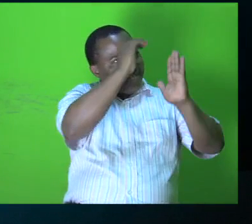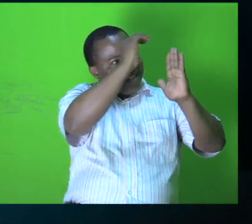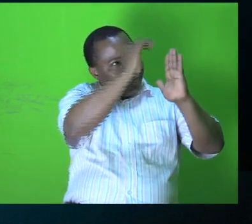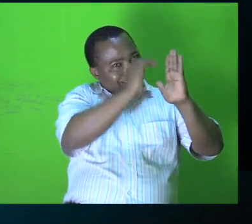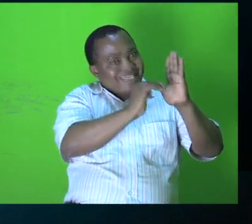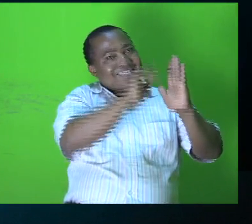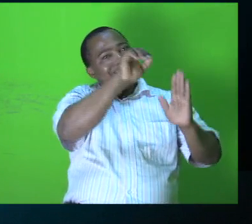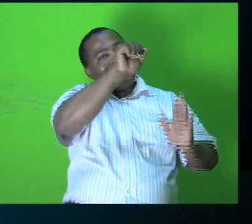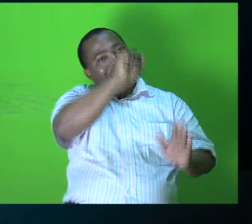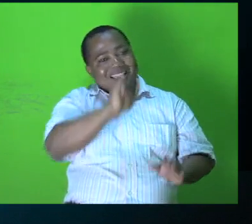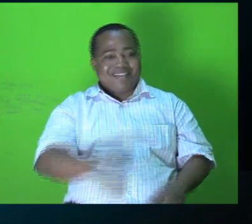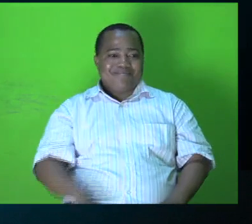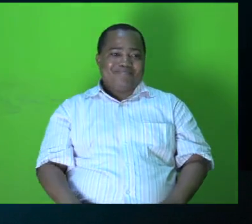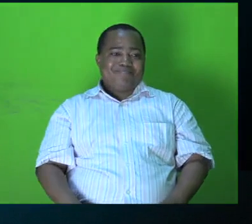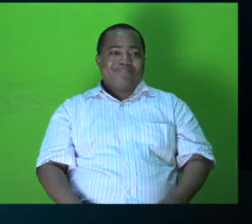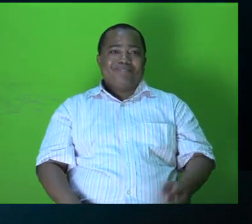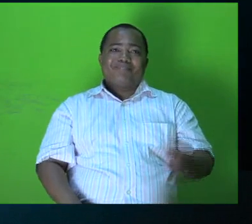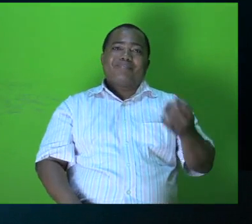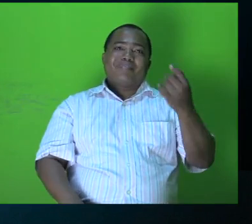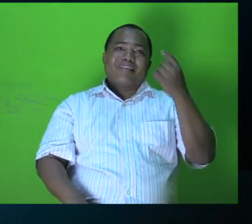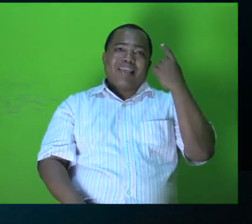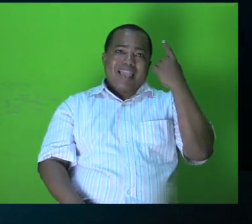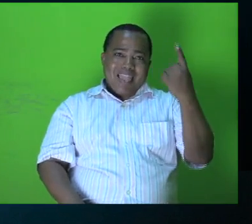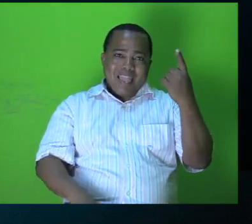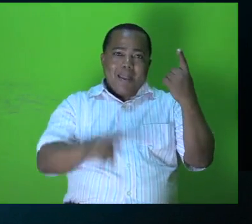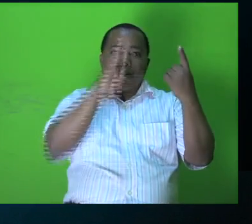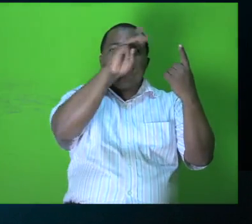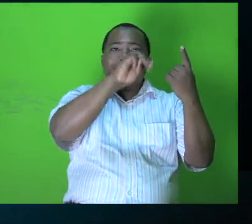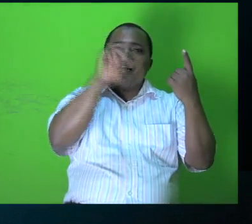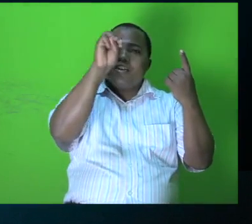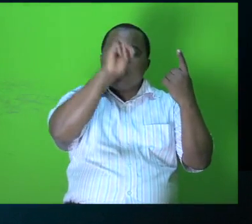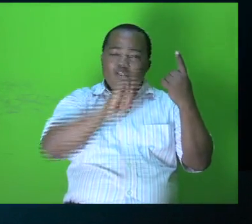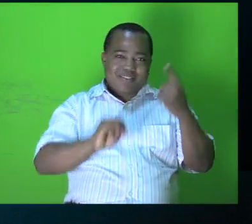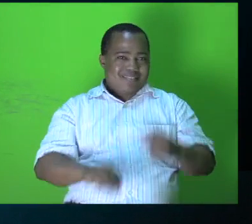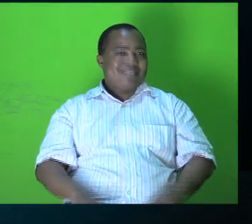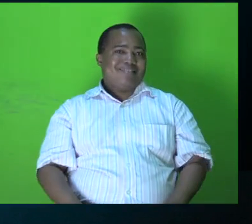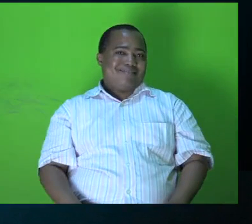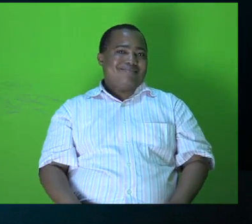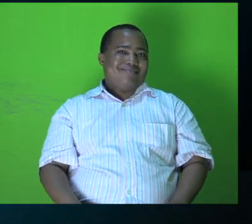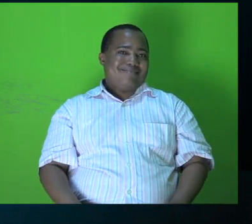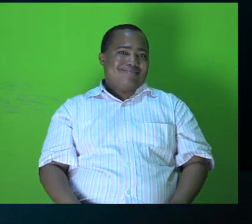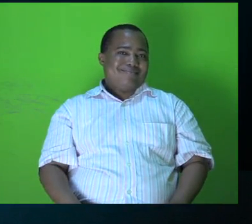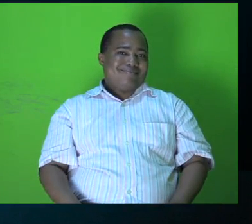A. A. Meiosis.